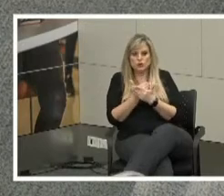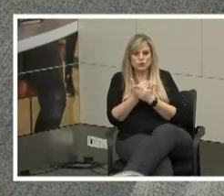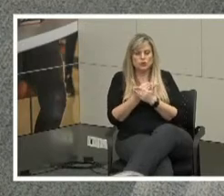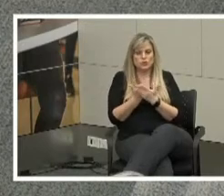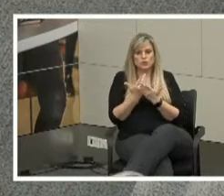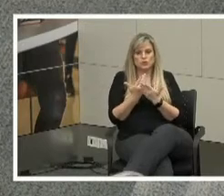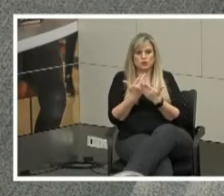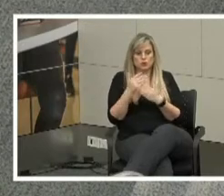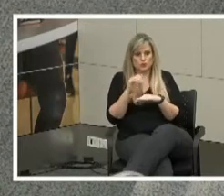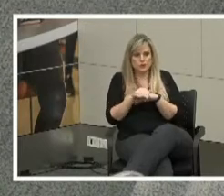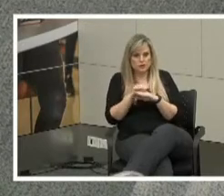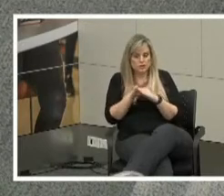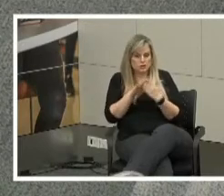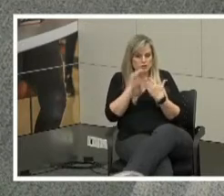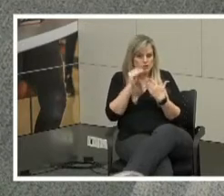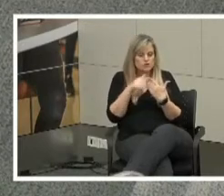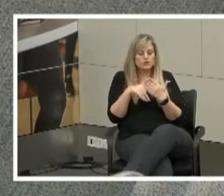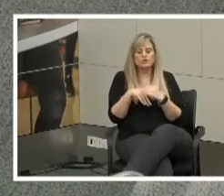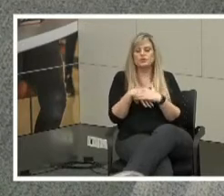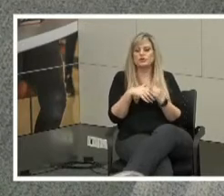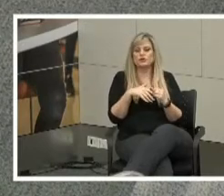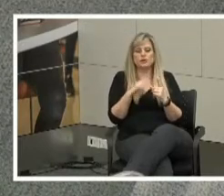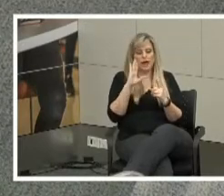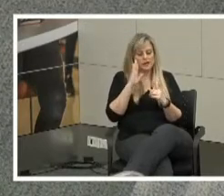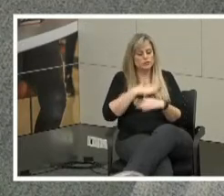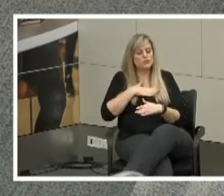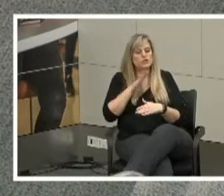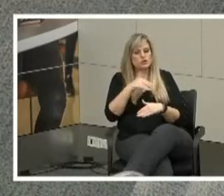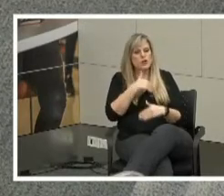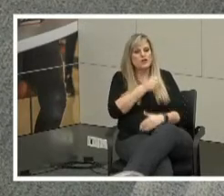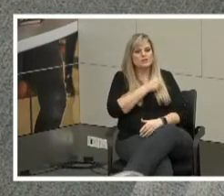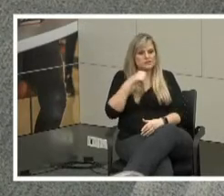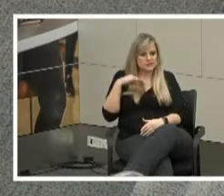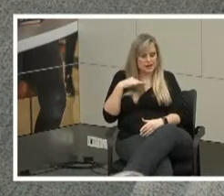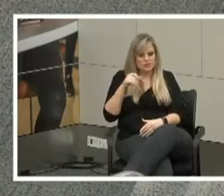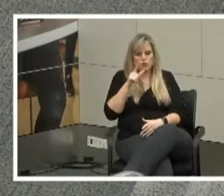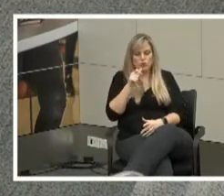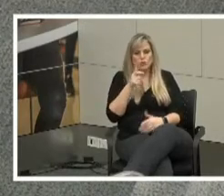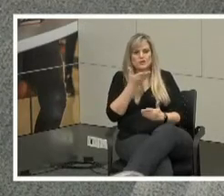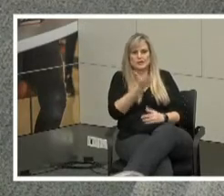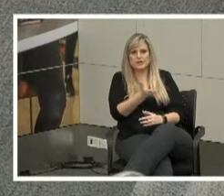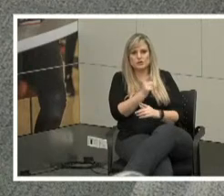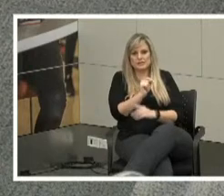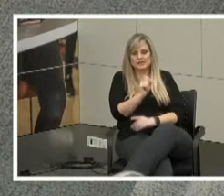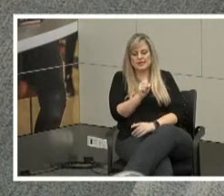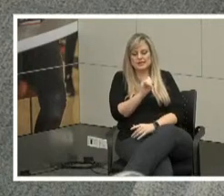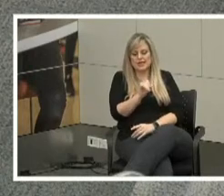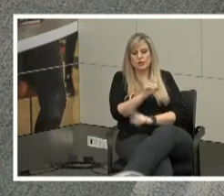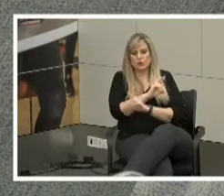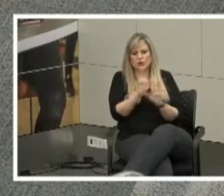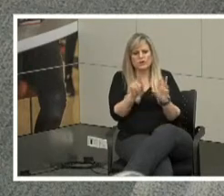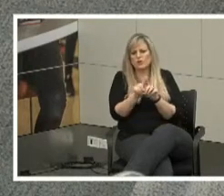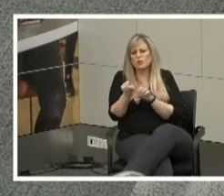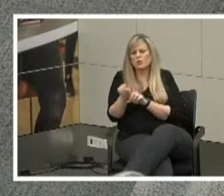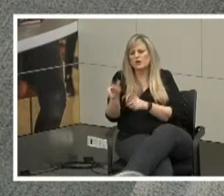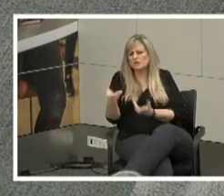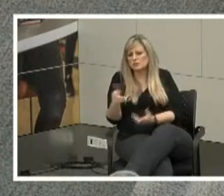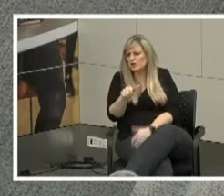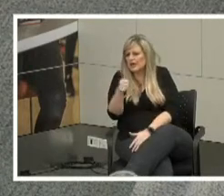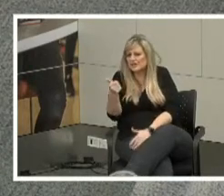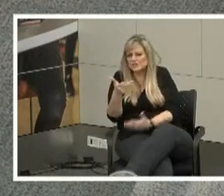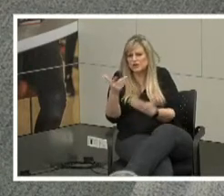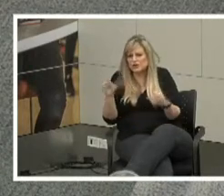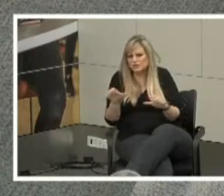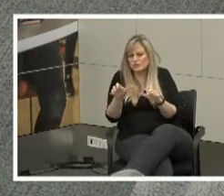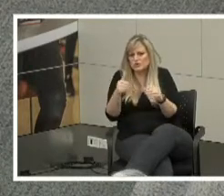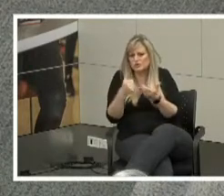ready I do appreciate you will have staff dedicated for emerging bilinguals to be TSI ready what else are you doing to support them I